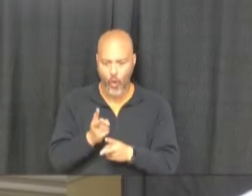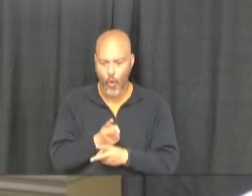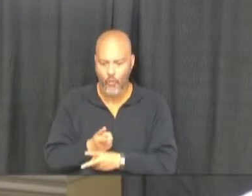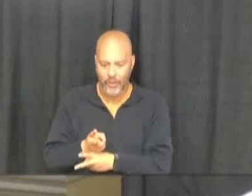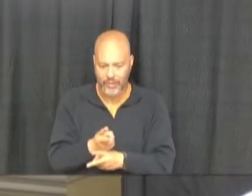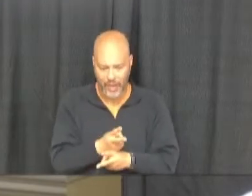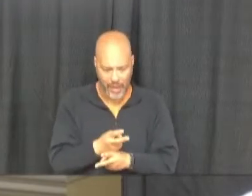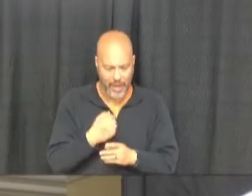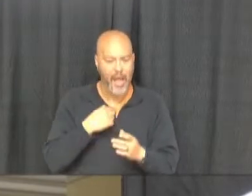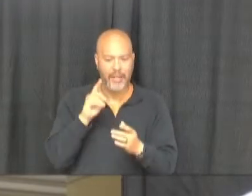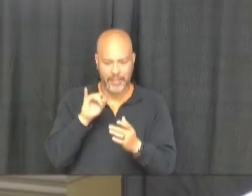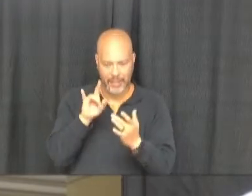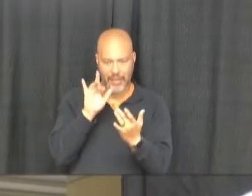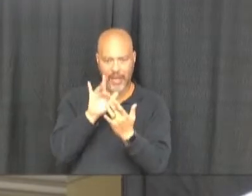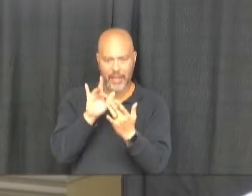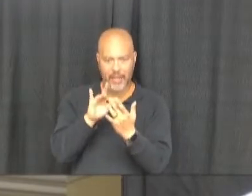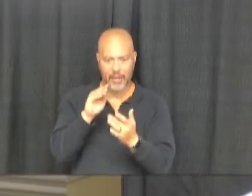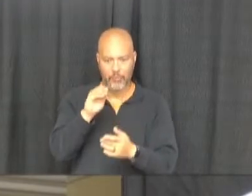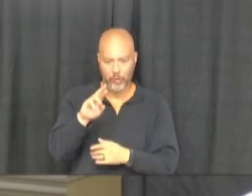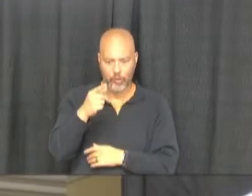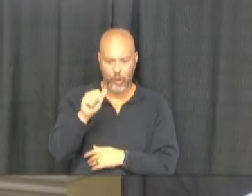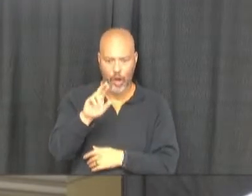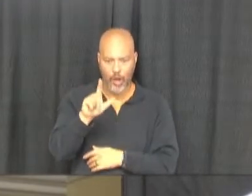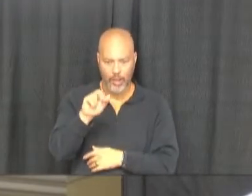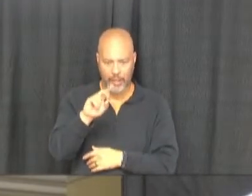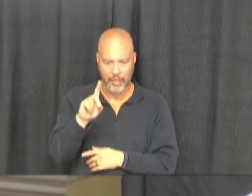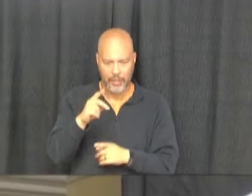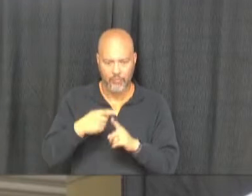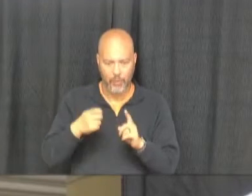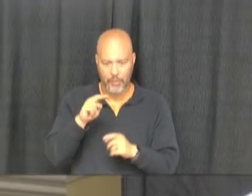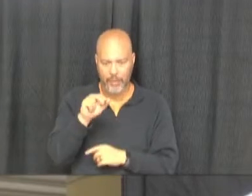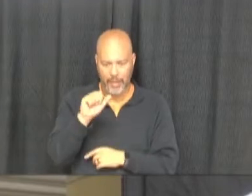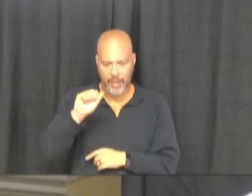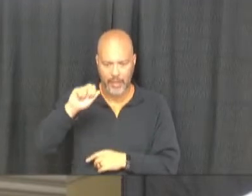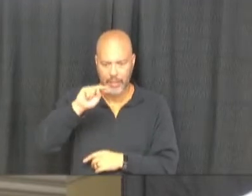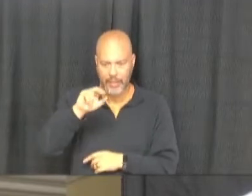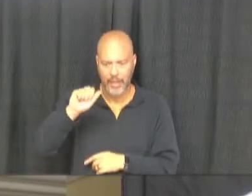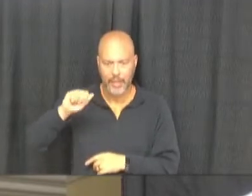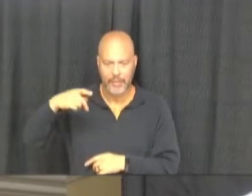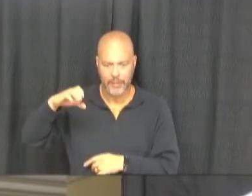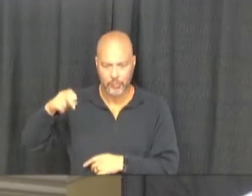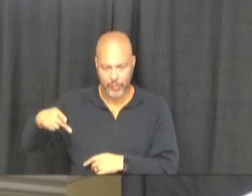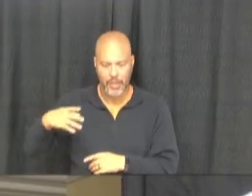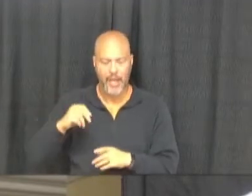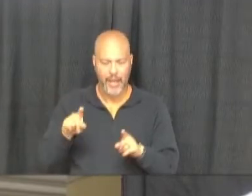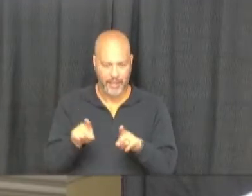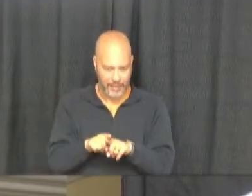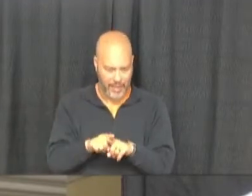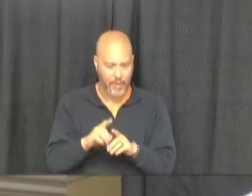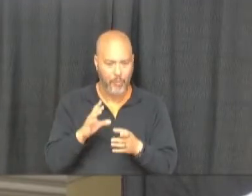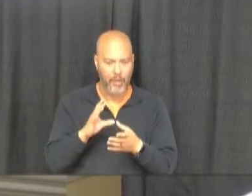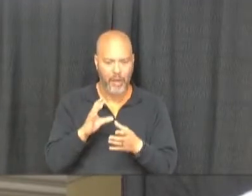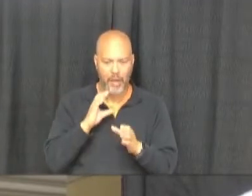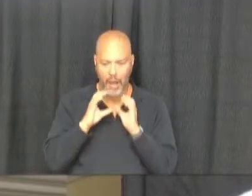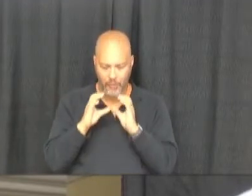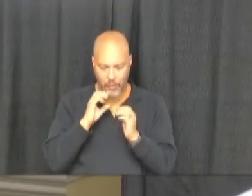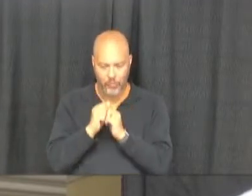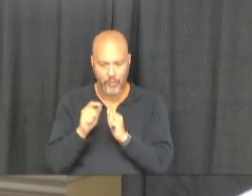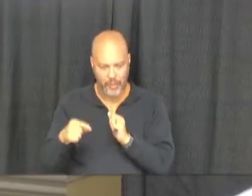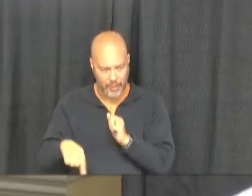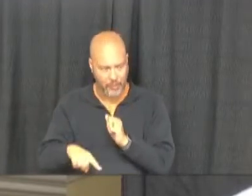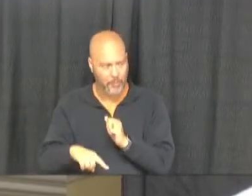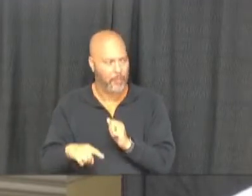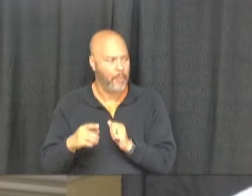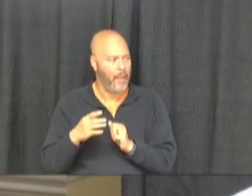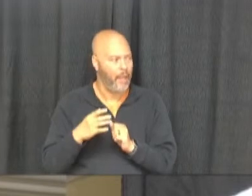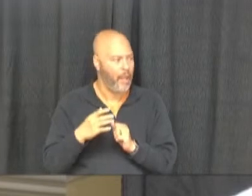out to Mr. Garland from the NAACP and had the same conversations with him. And